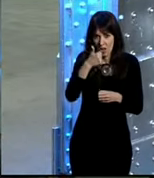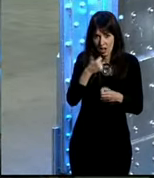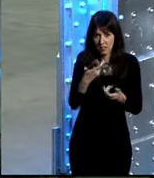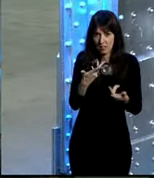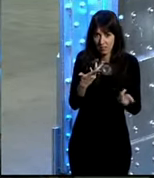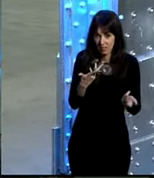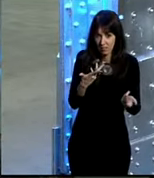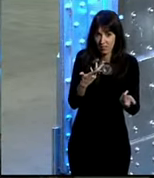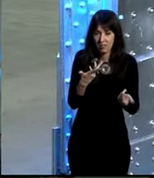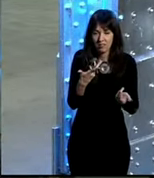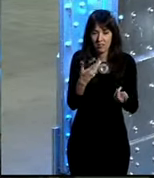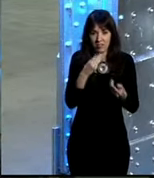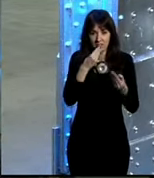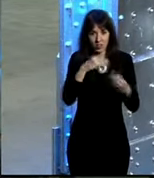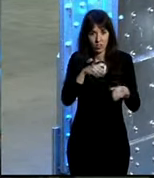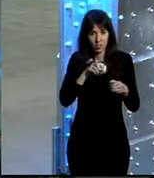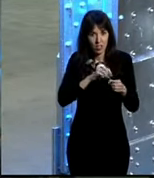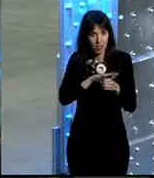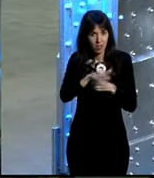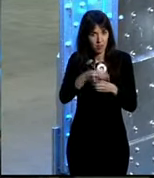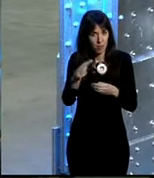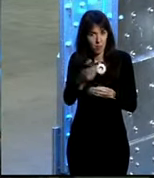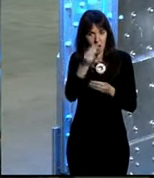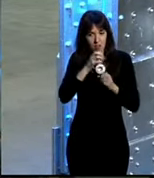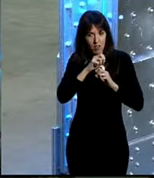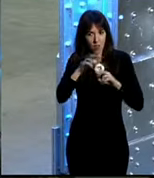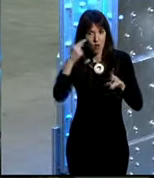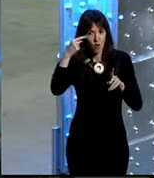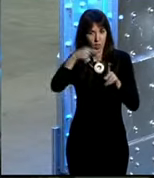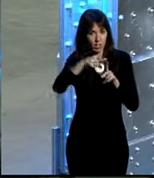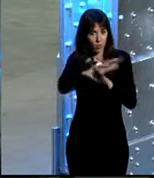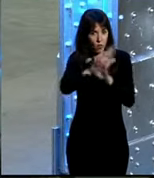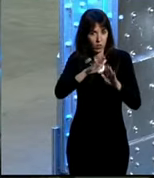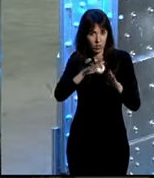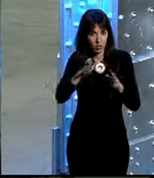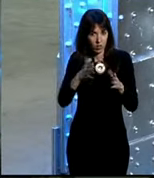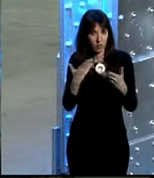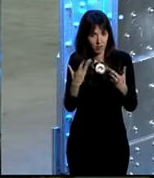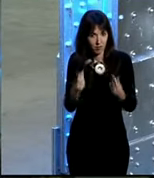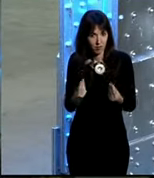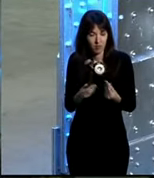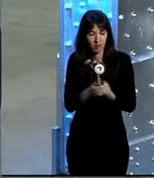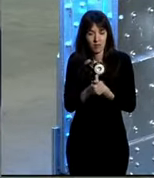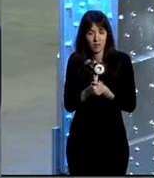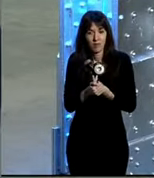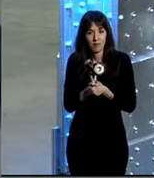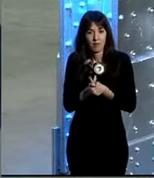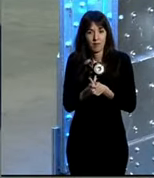physical aspect as well as the knowledge aspect and the searching for caches aspect. And what did I miss in your question